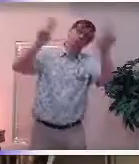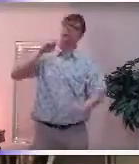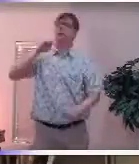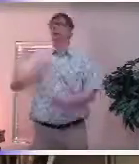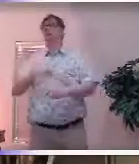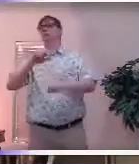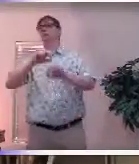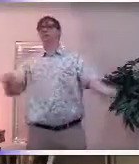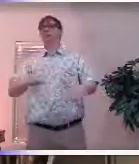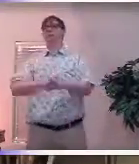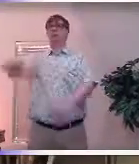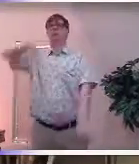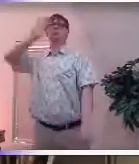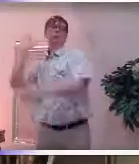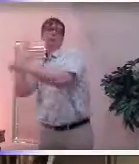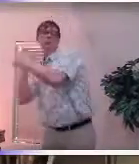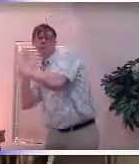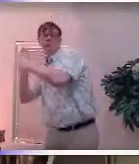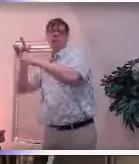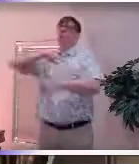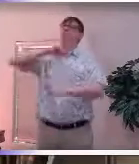our hands alone,